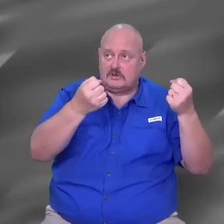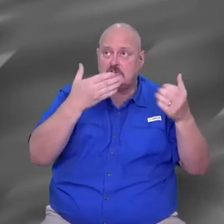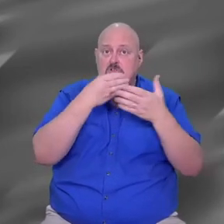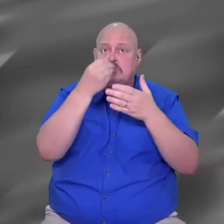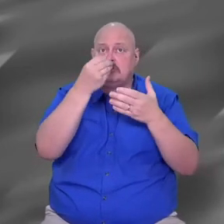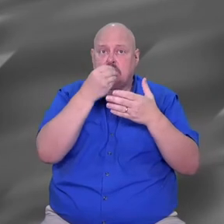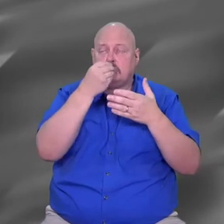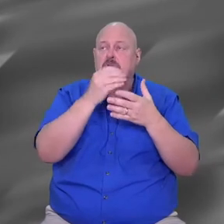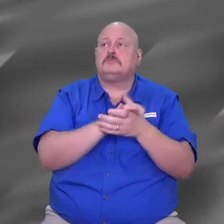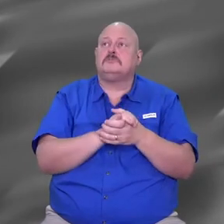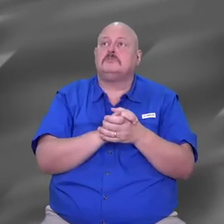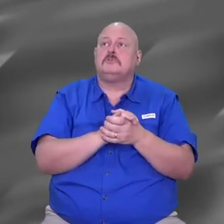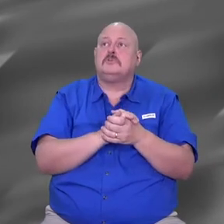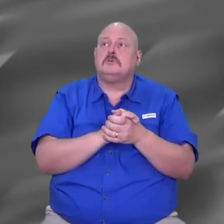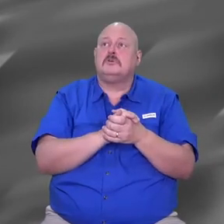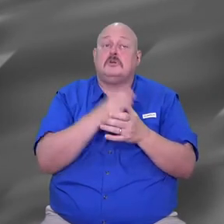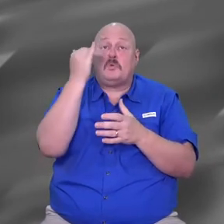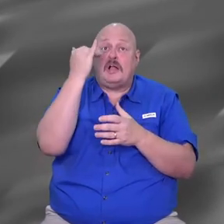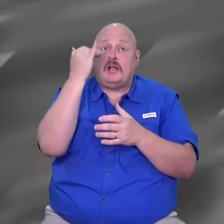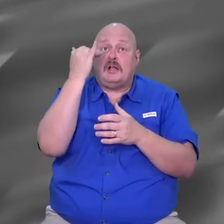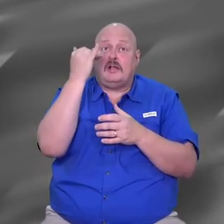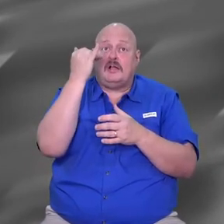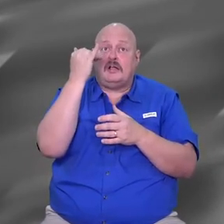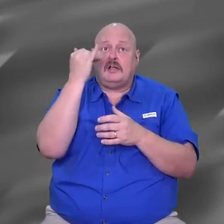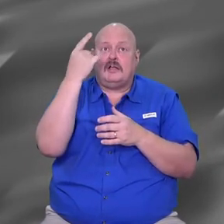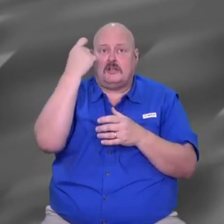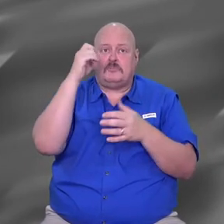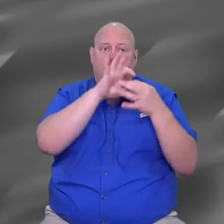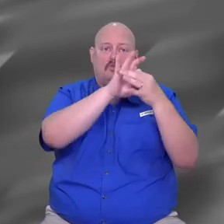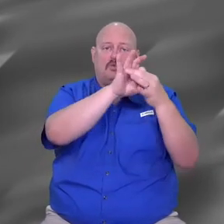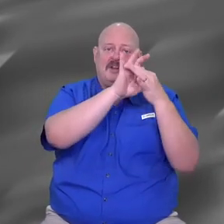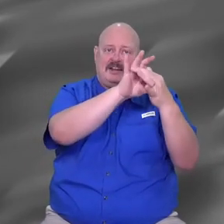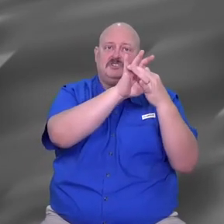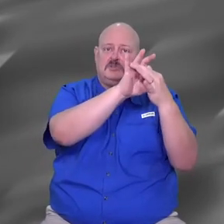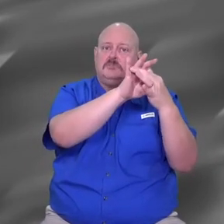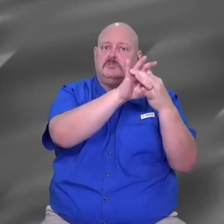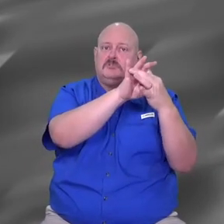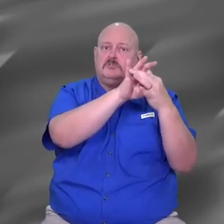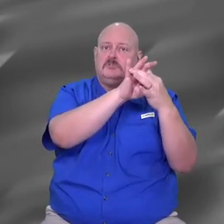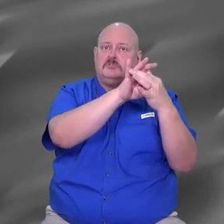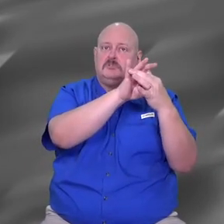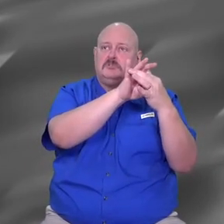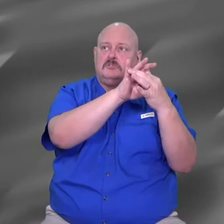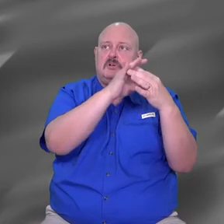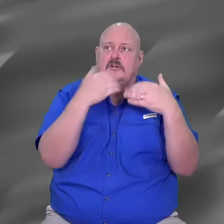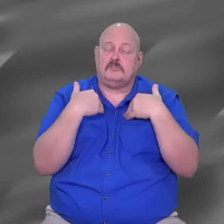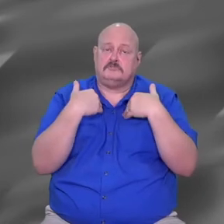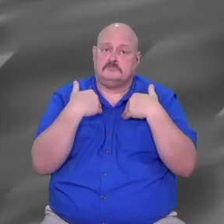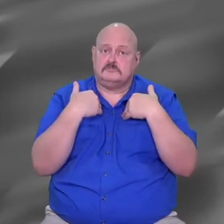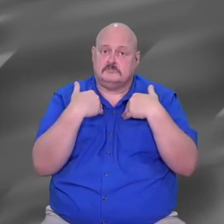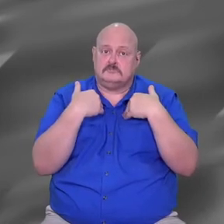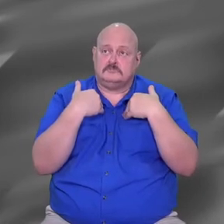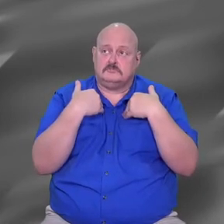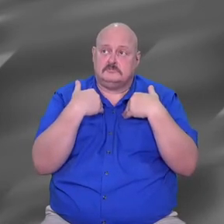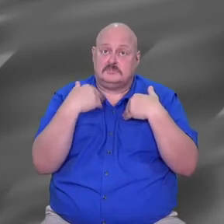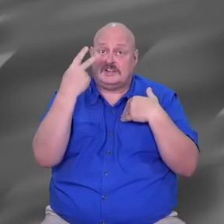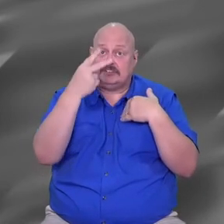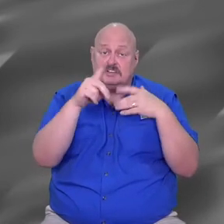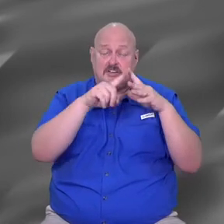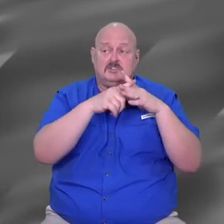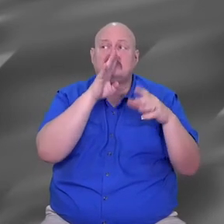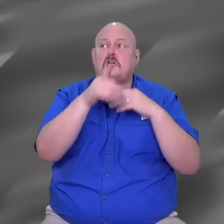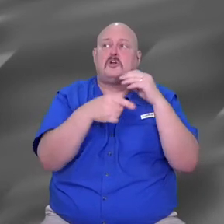belly. Why? Because of a relationship that I possessed. See, when we start